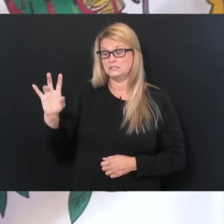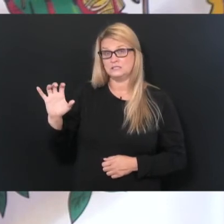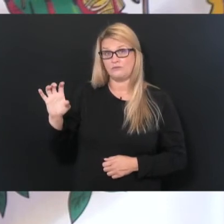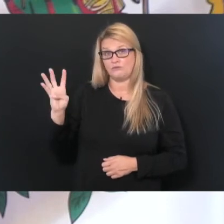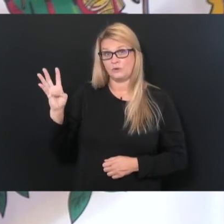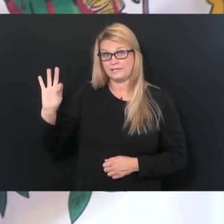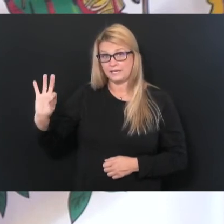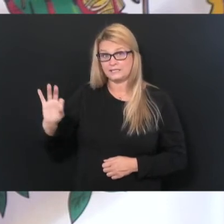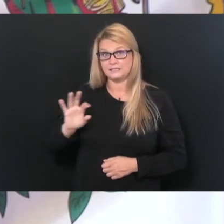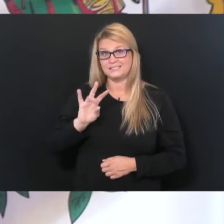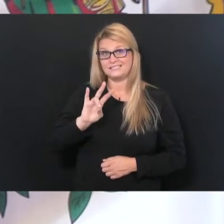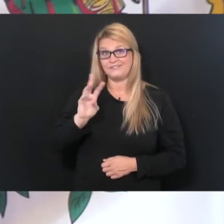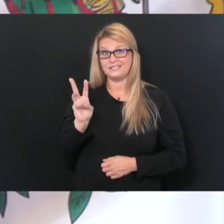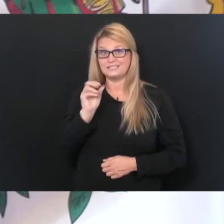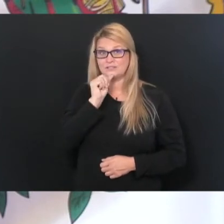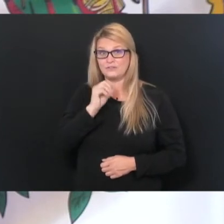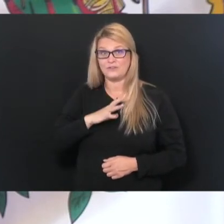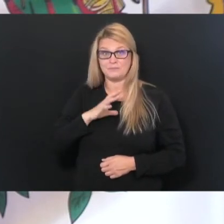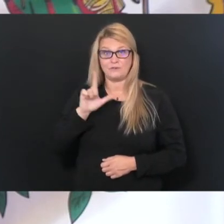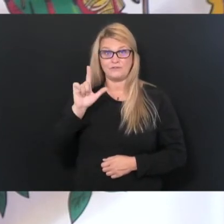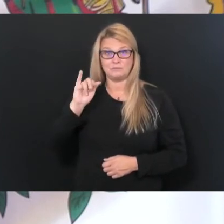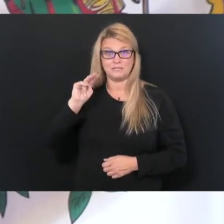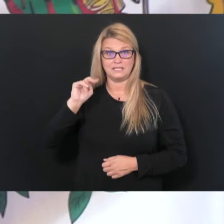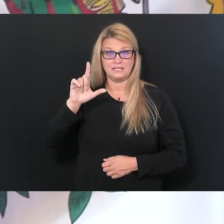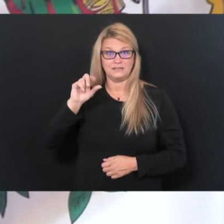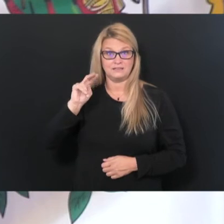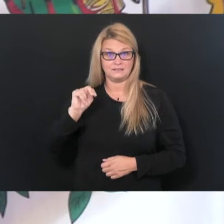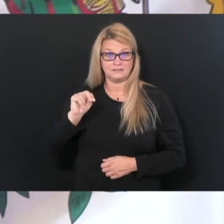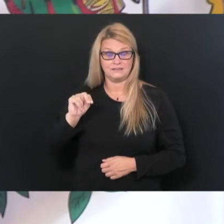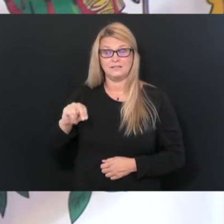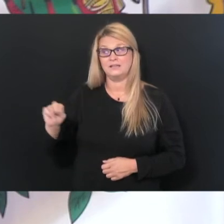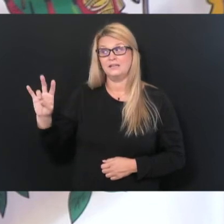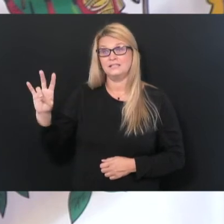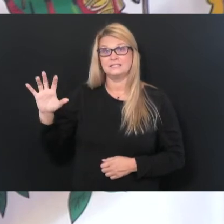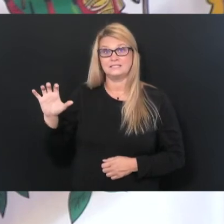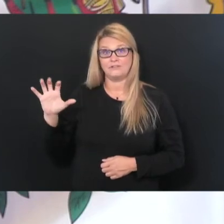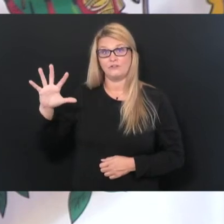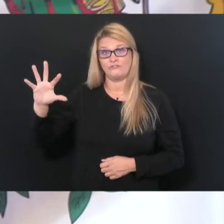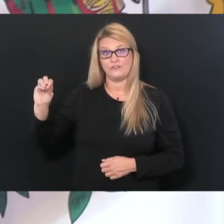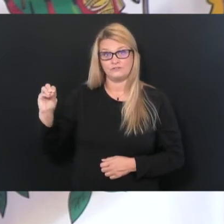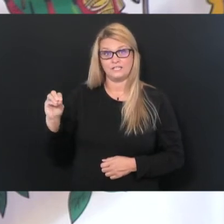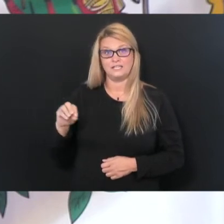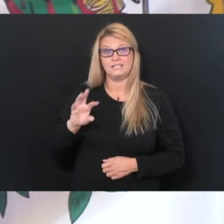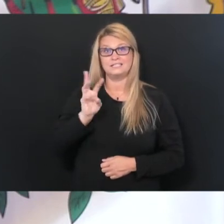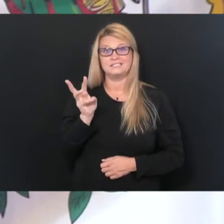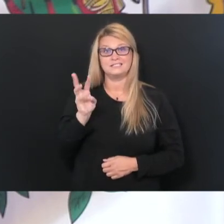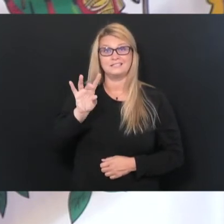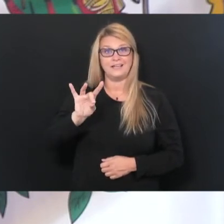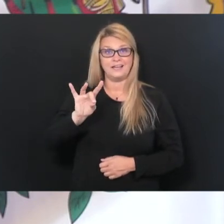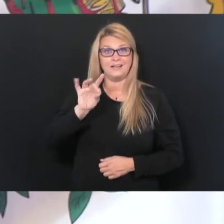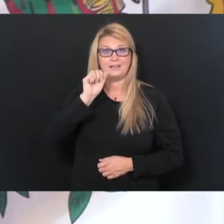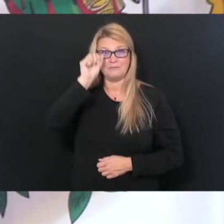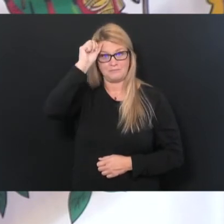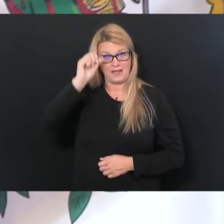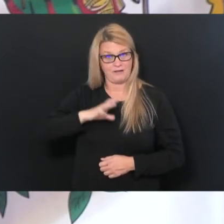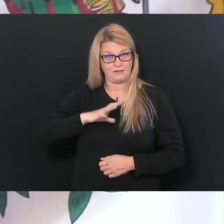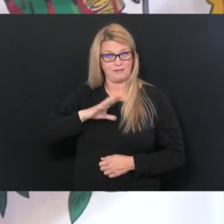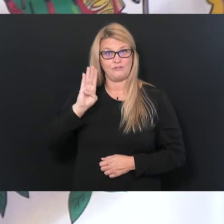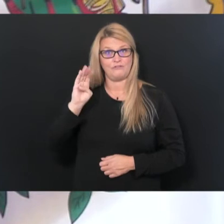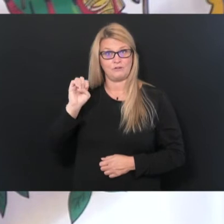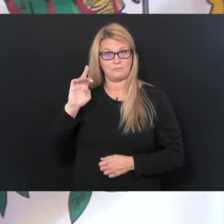749th death, a 76-year-old female from Lincoln County. Our 750th death, a 68-year-old male from Berkeley